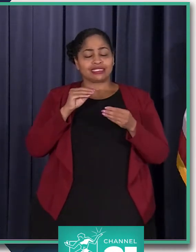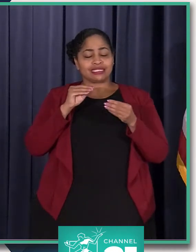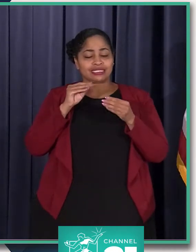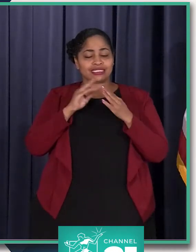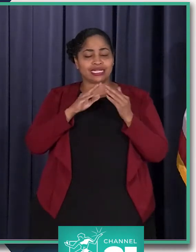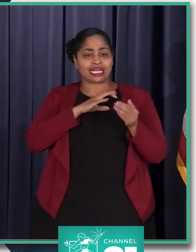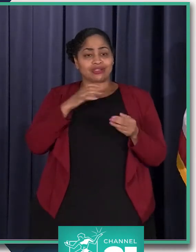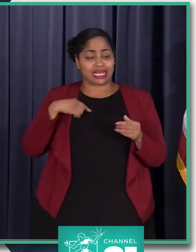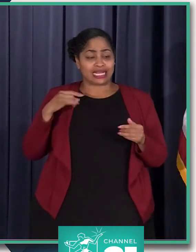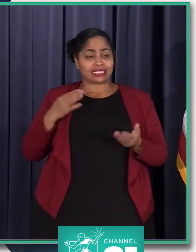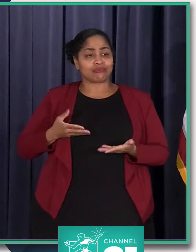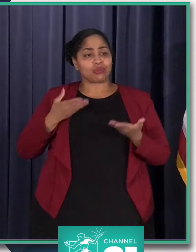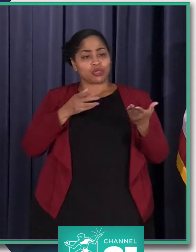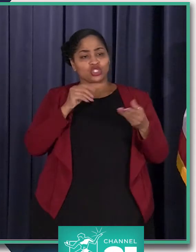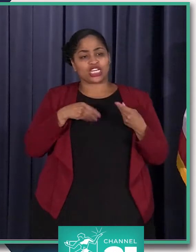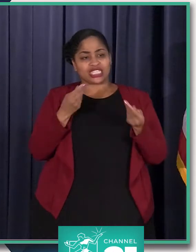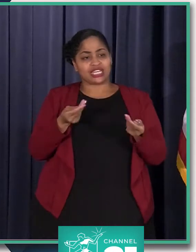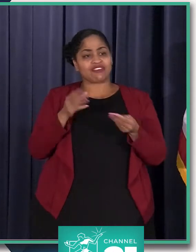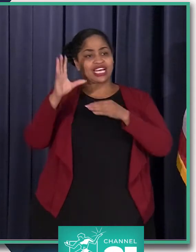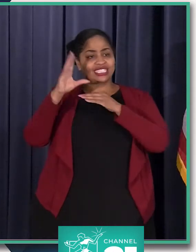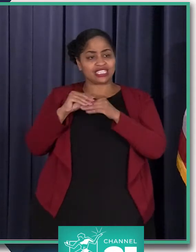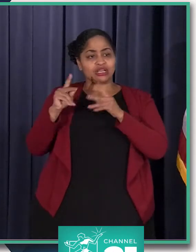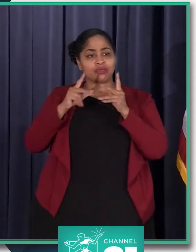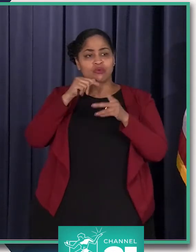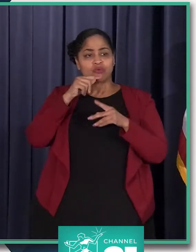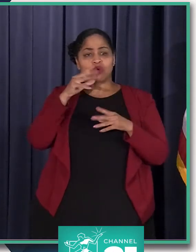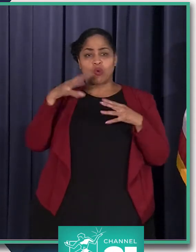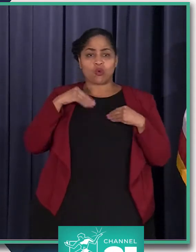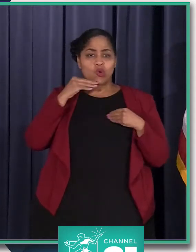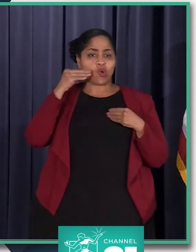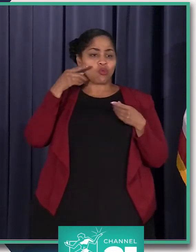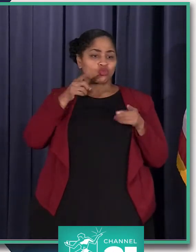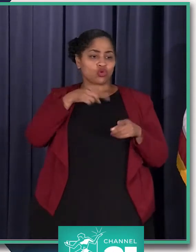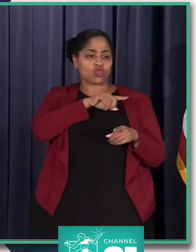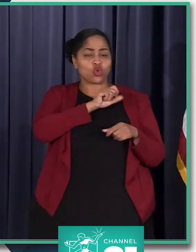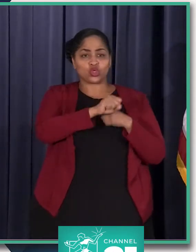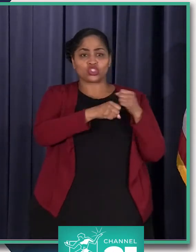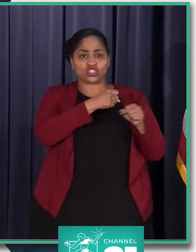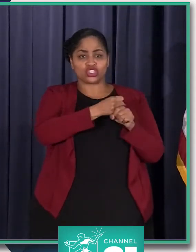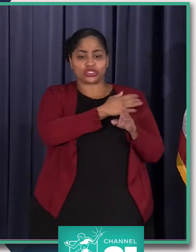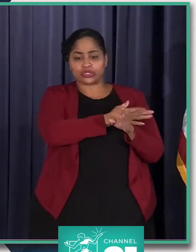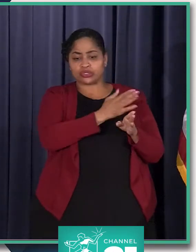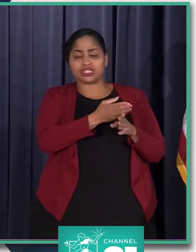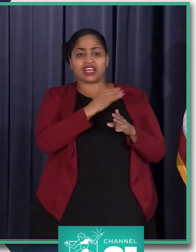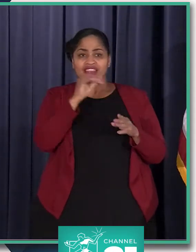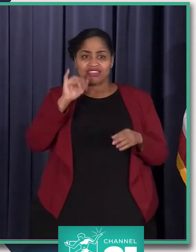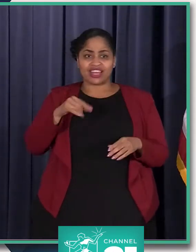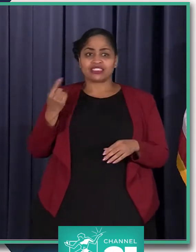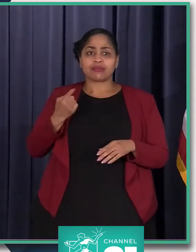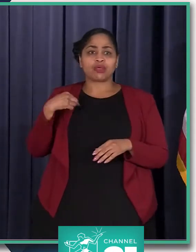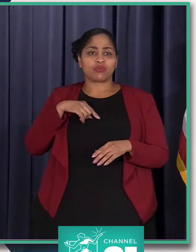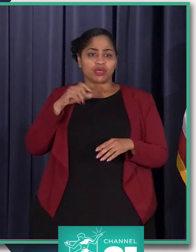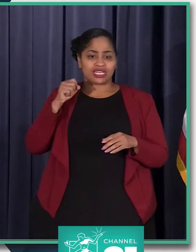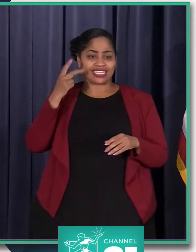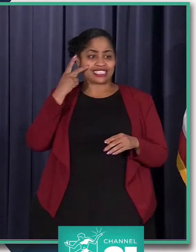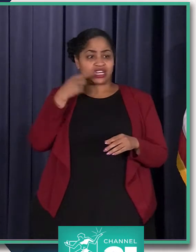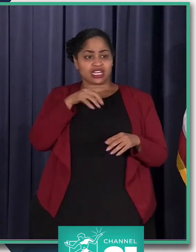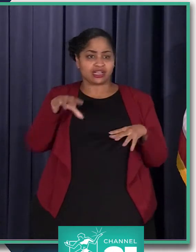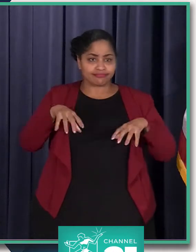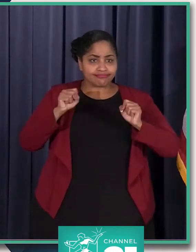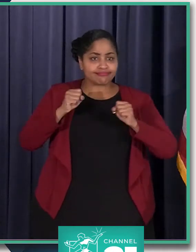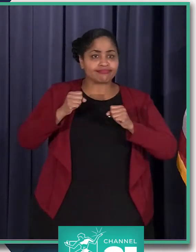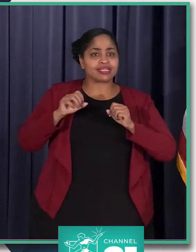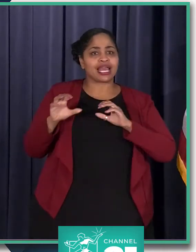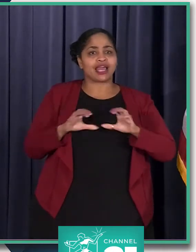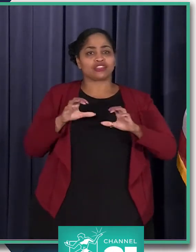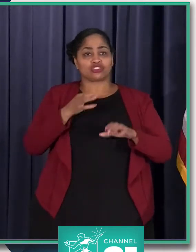members that we should give a significant discount to people who owned houses during those years, and that's something that we'll see if council takes action on in the